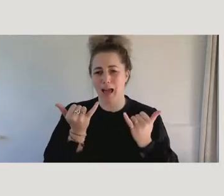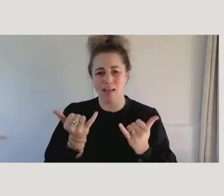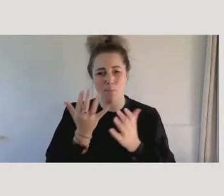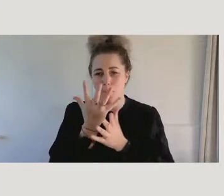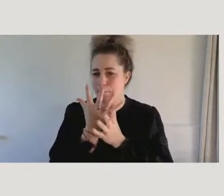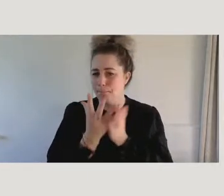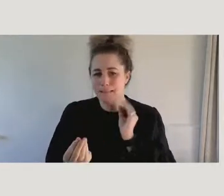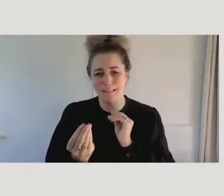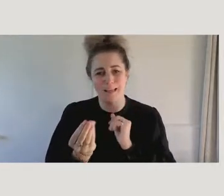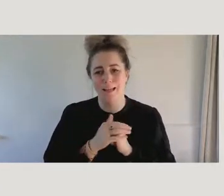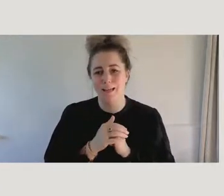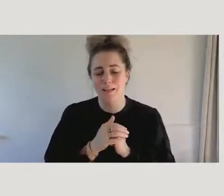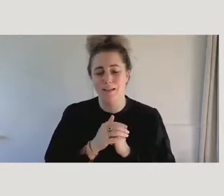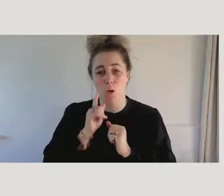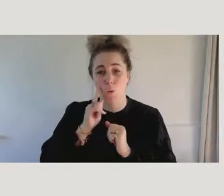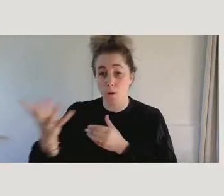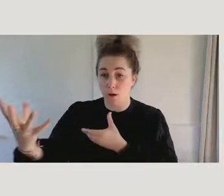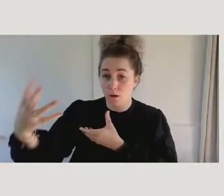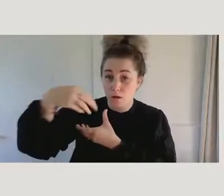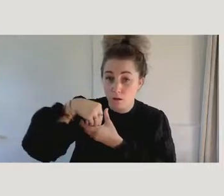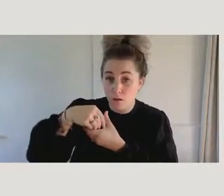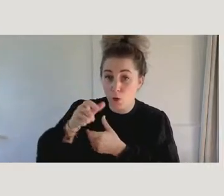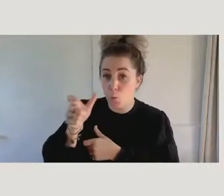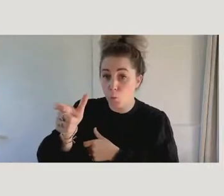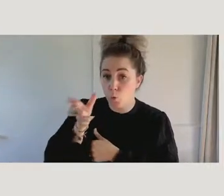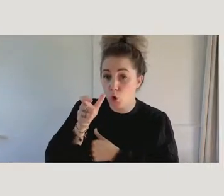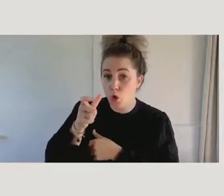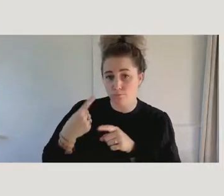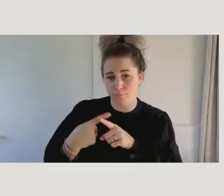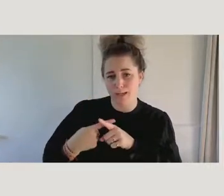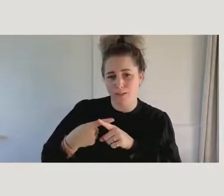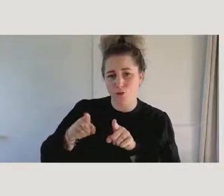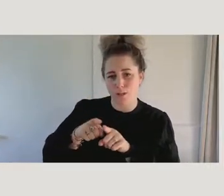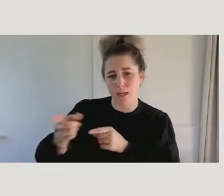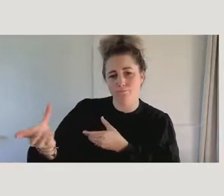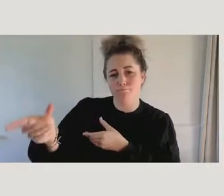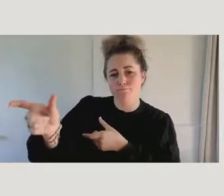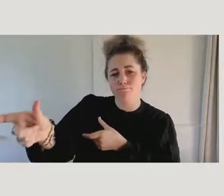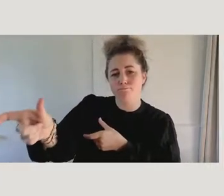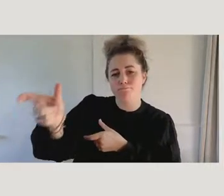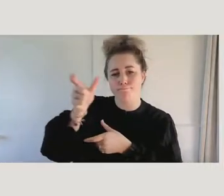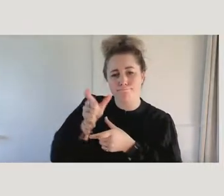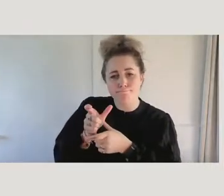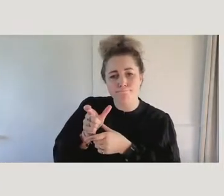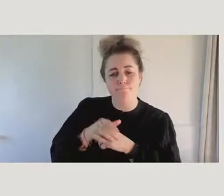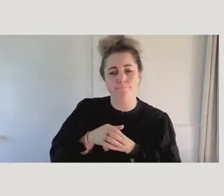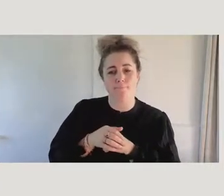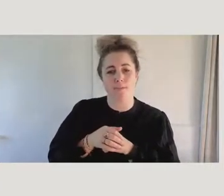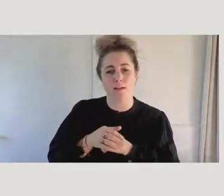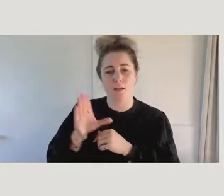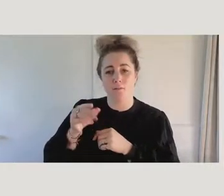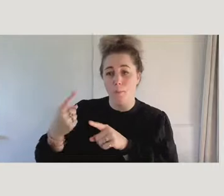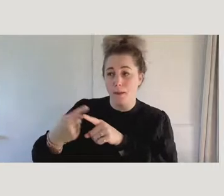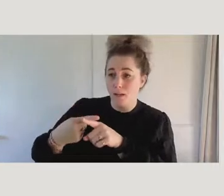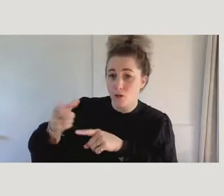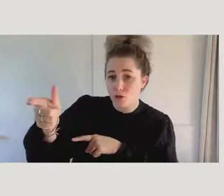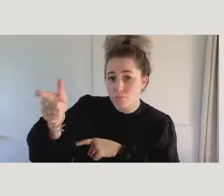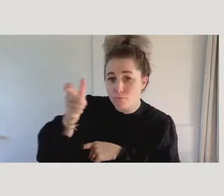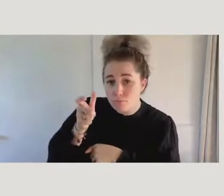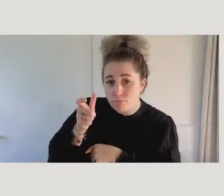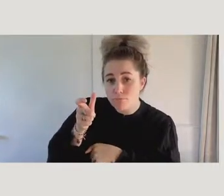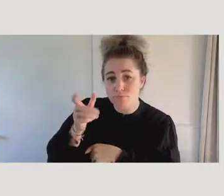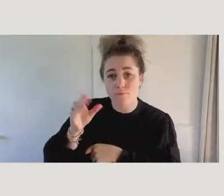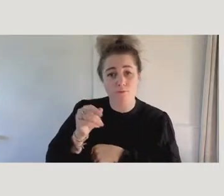we will import words as English had done and they brought in from Anglo-Saxon from